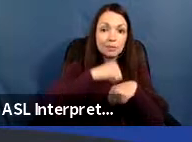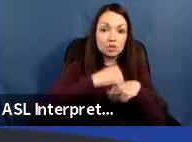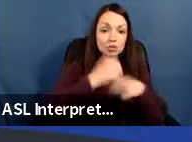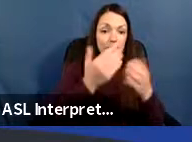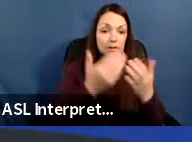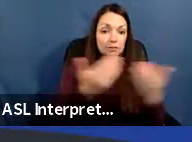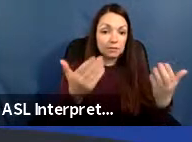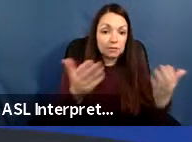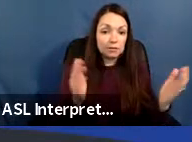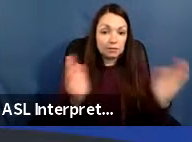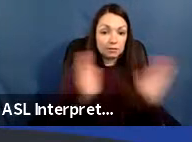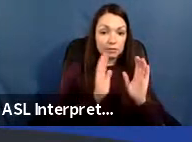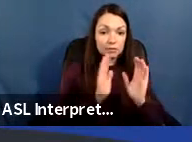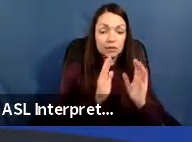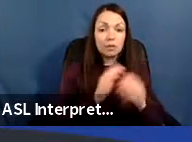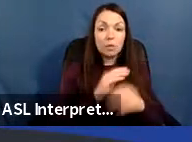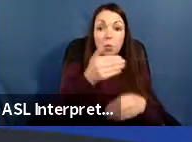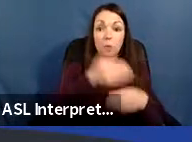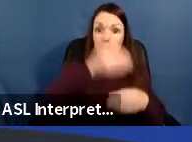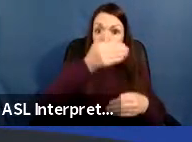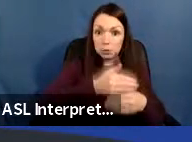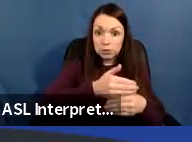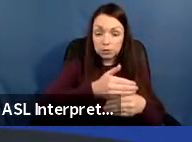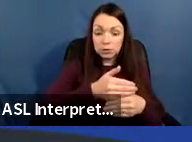windows, all of these